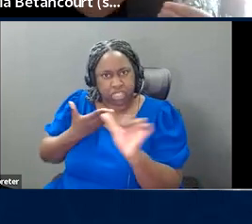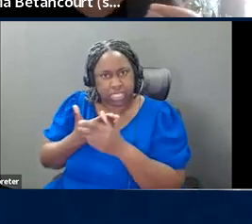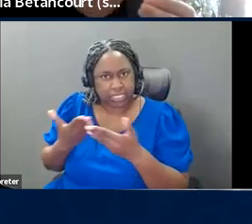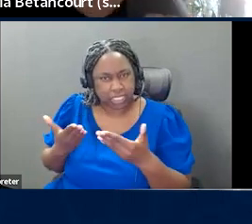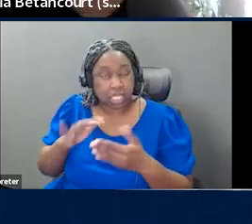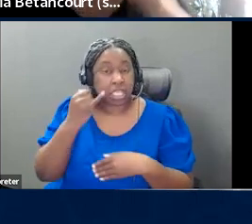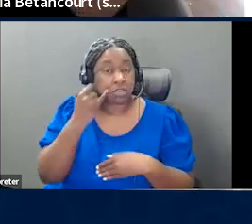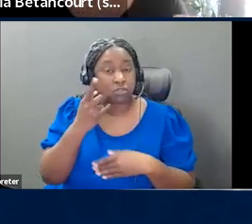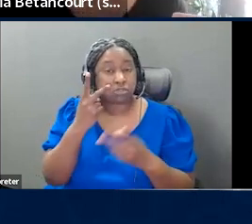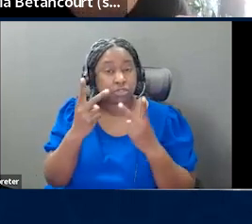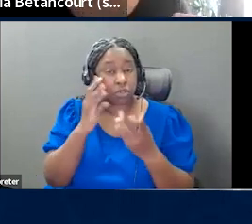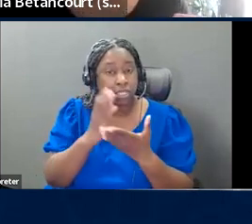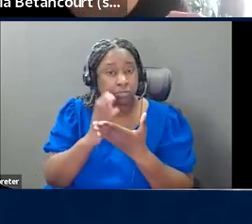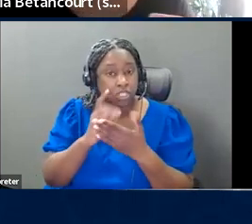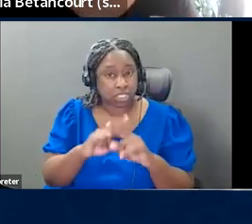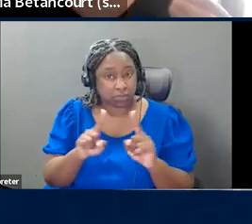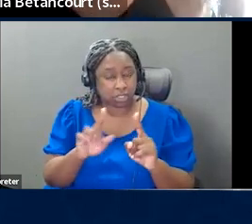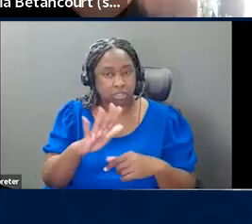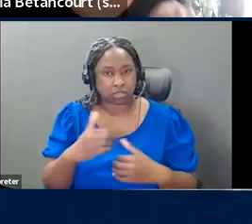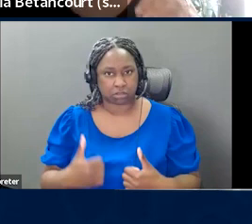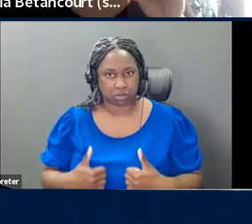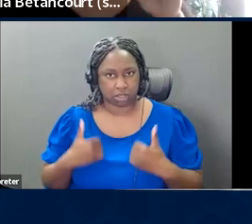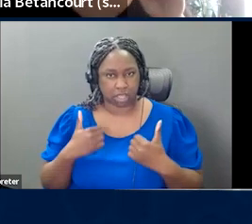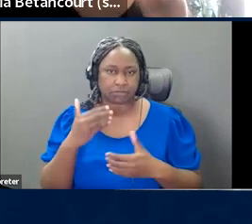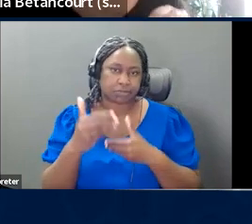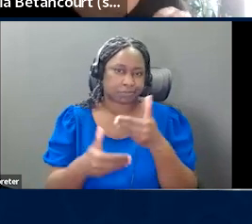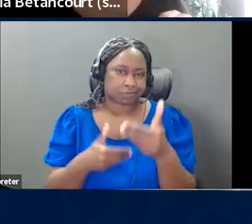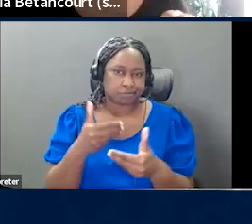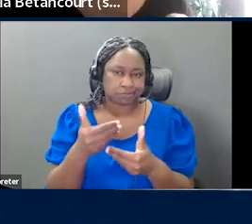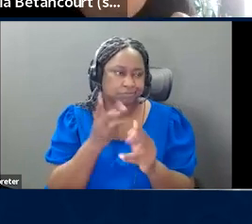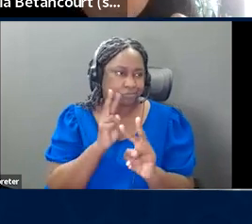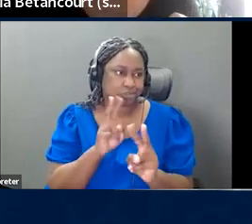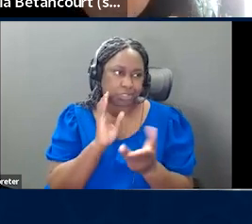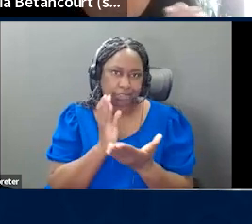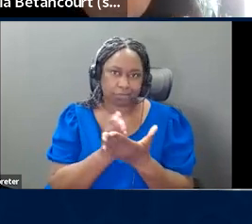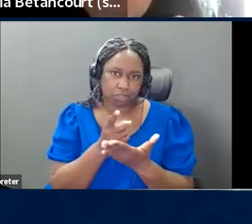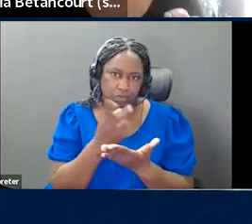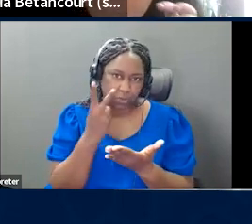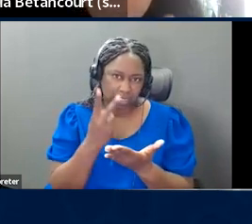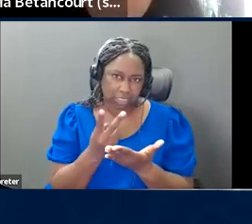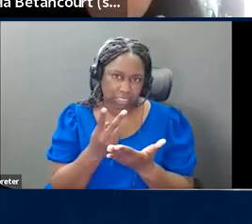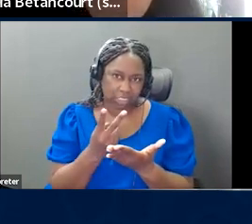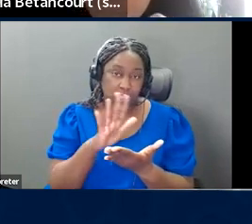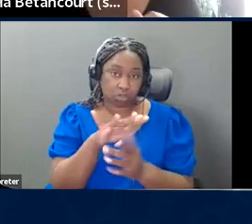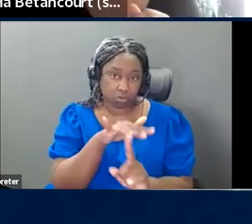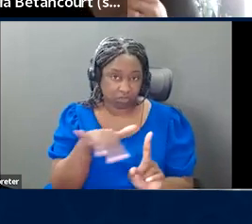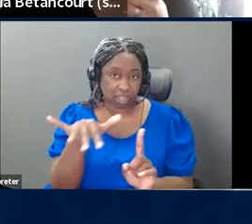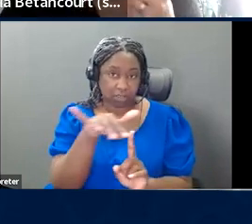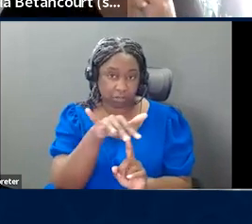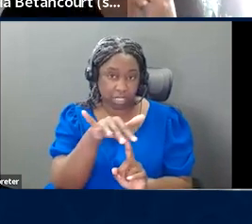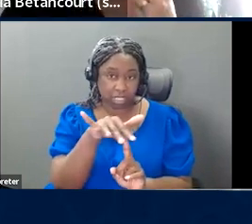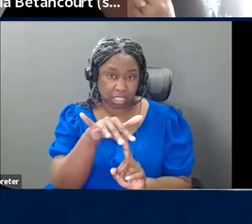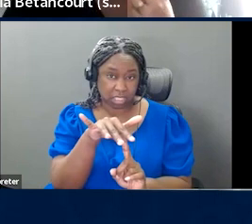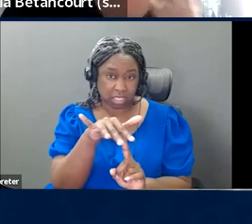So while you're moving through your everyday life, looking at images that you see in your environment through this inclusive